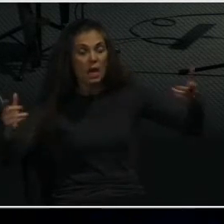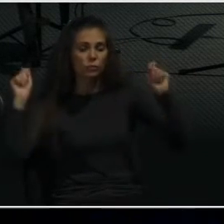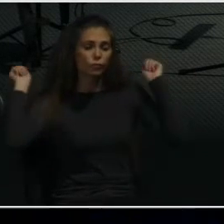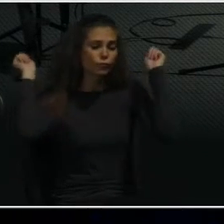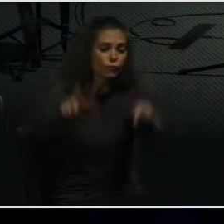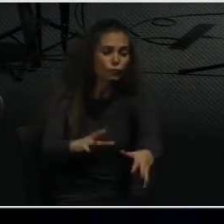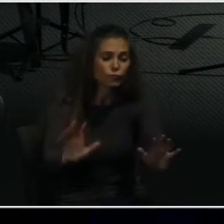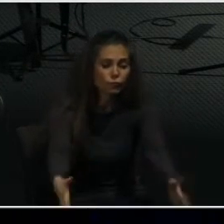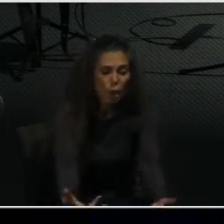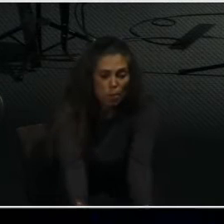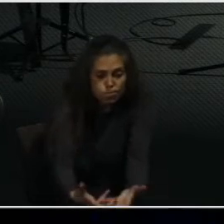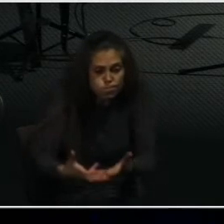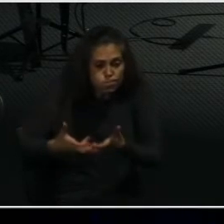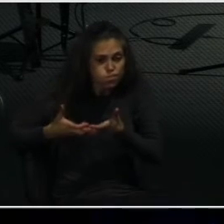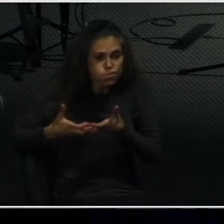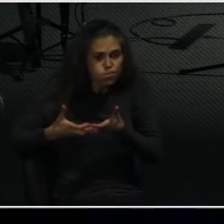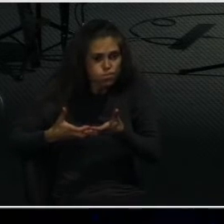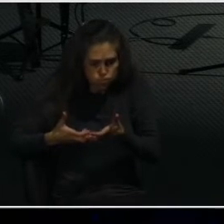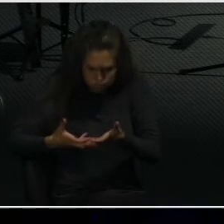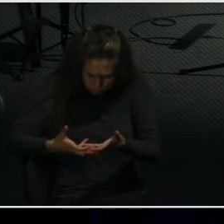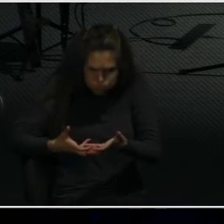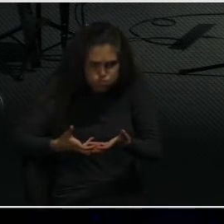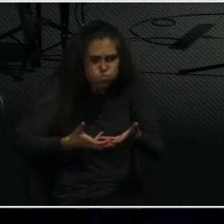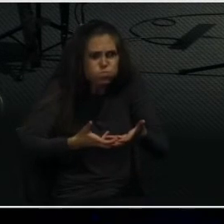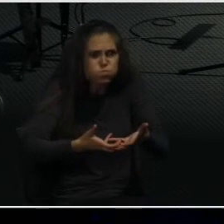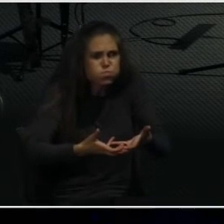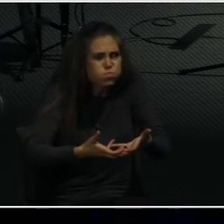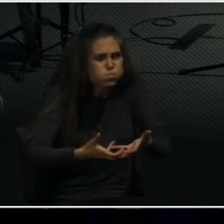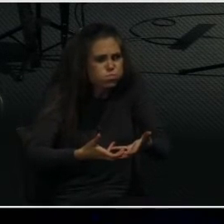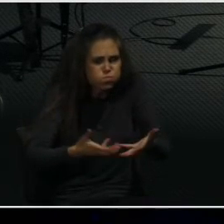fish, indicating an abundance of fish.